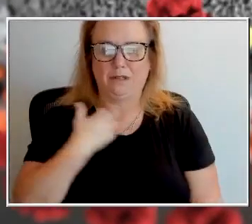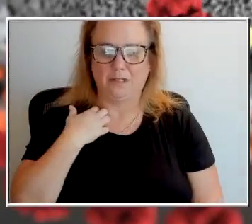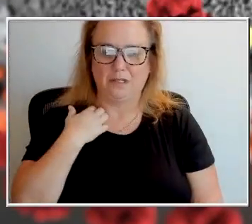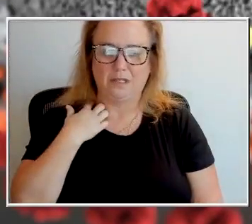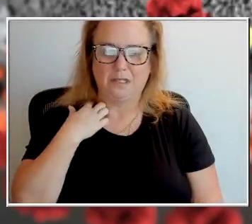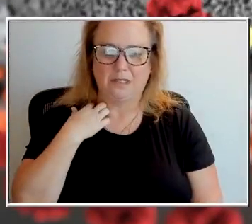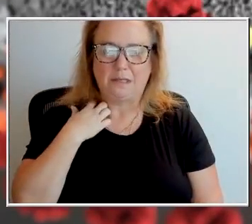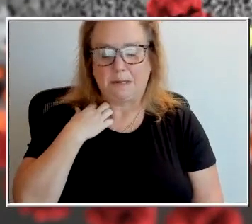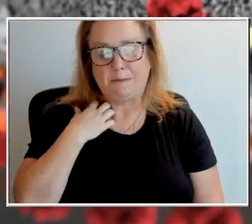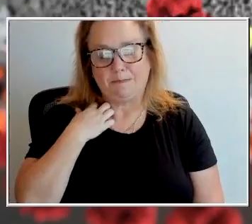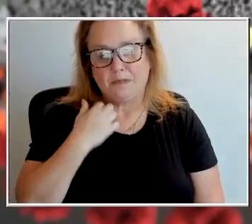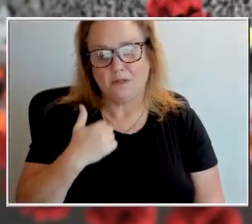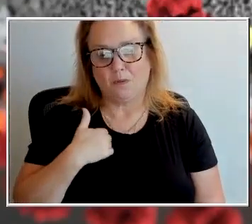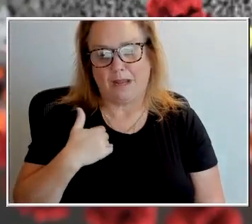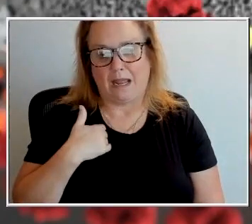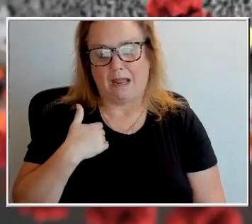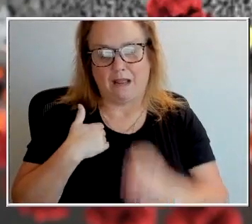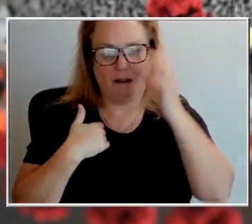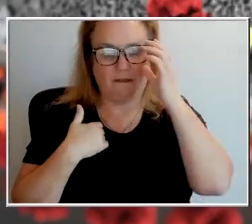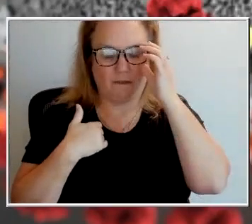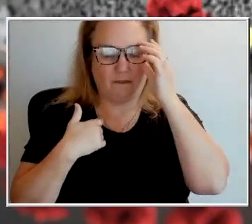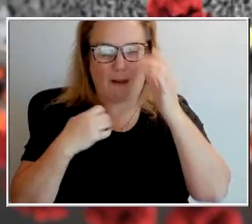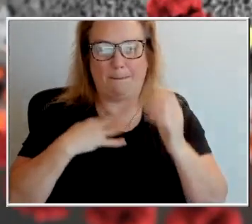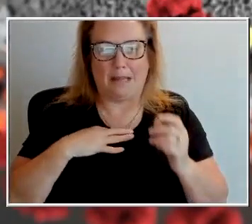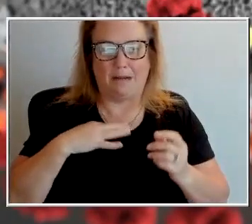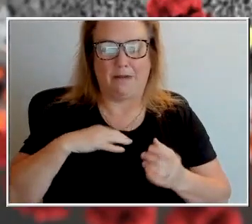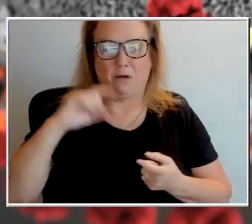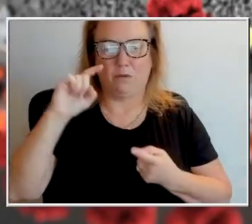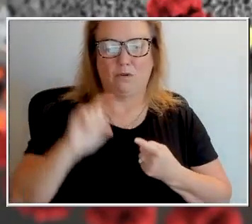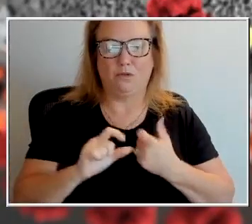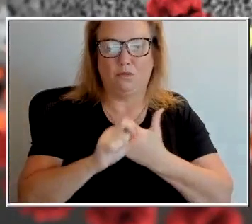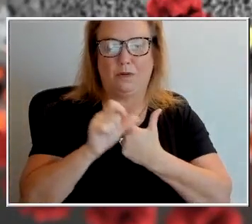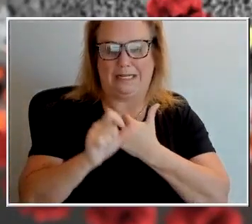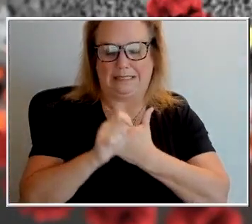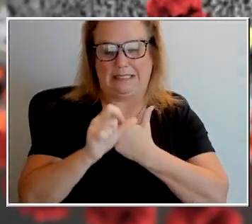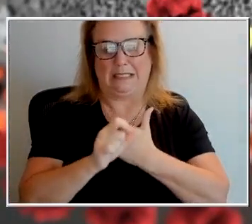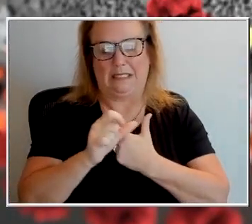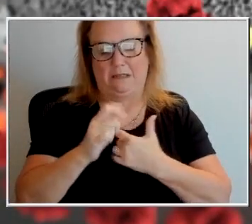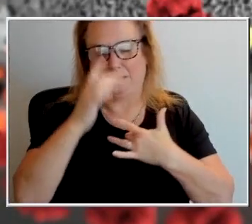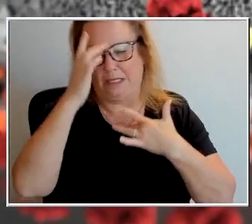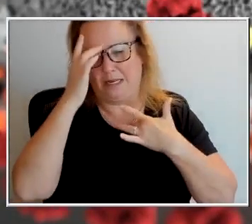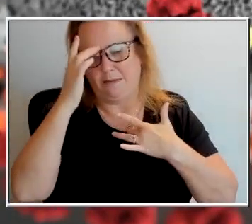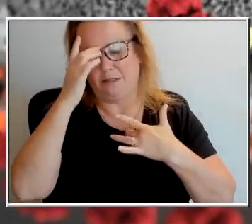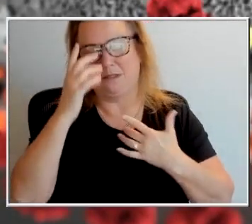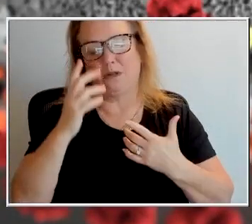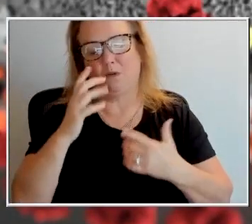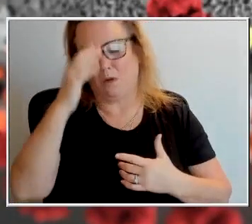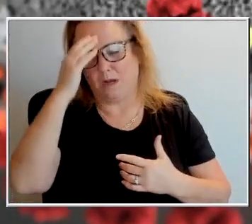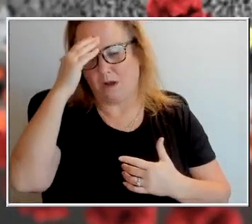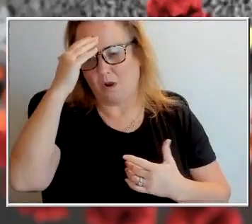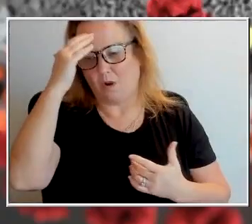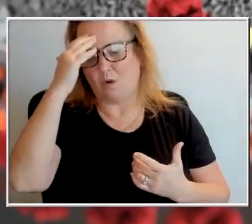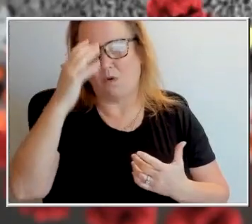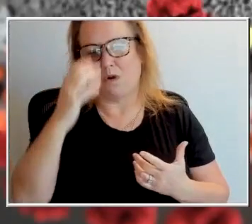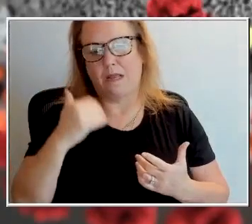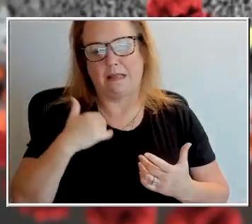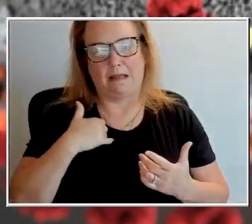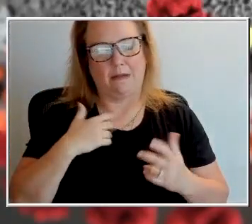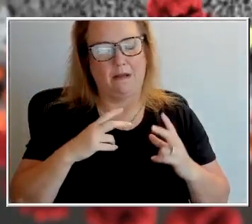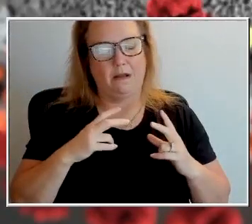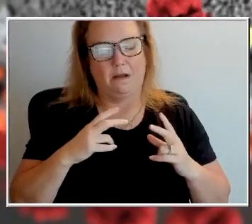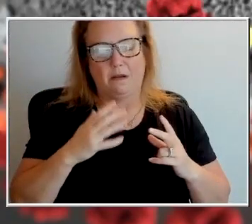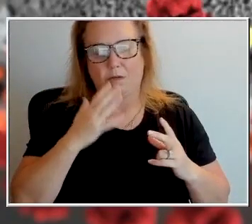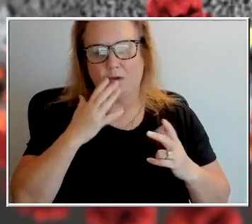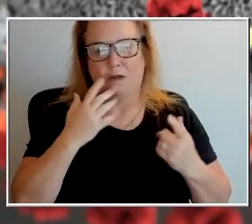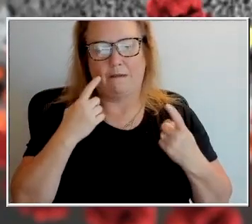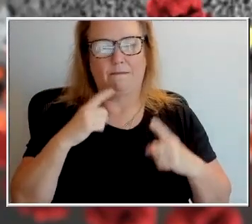we do have an added benefit of reducing risk of infection and symptomatic illness with the vaccines. We know that they have a very good